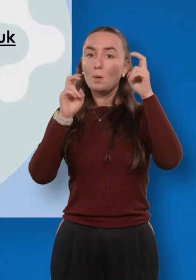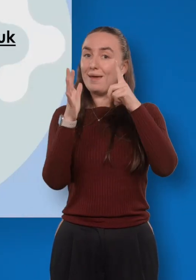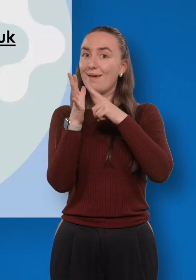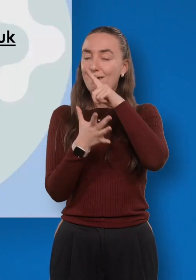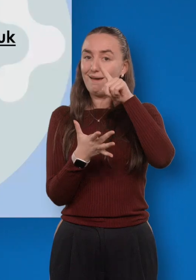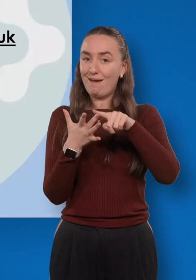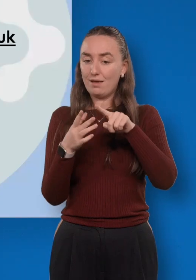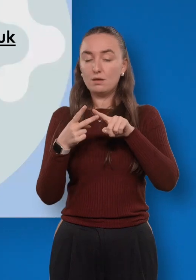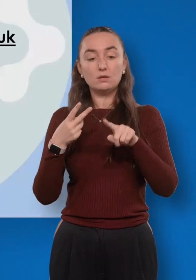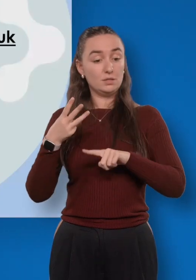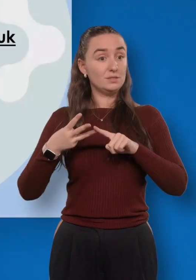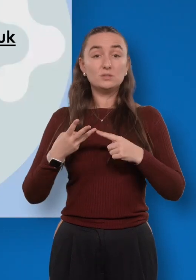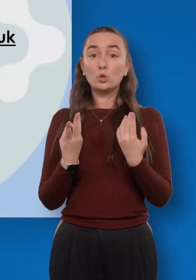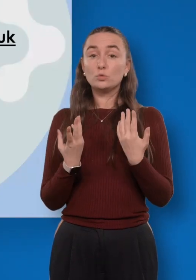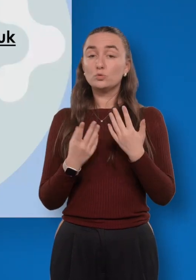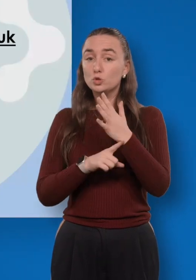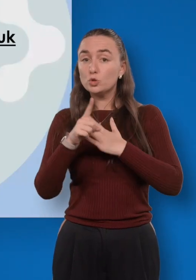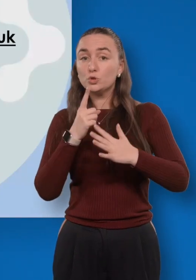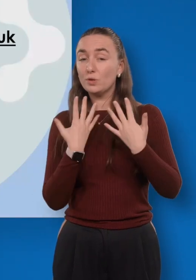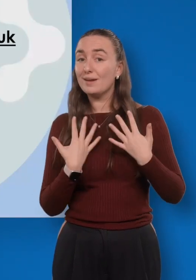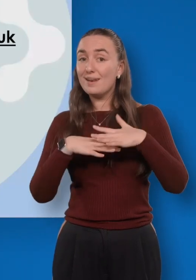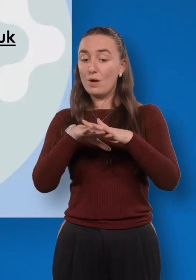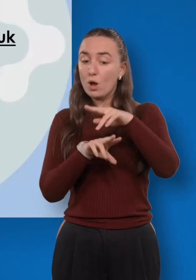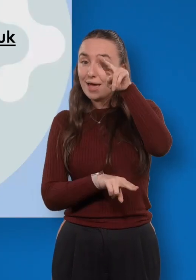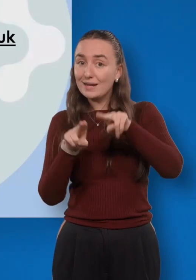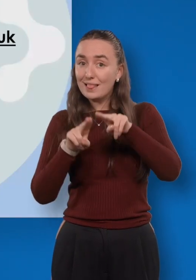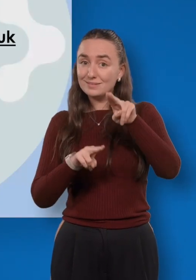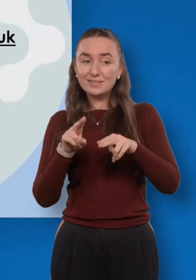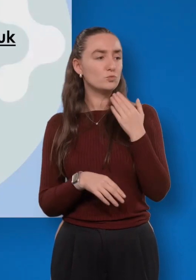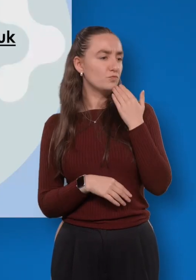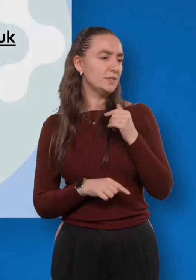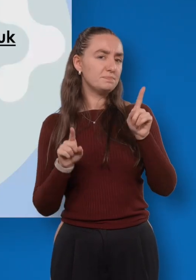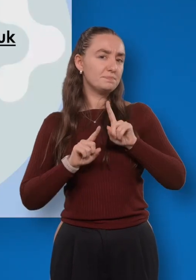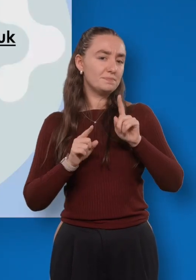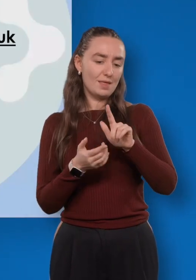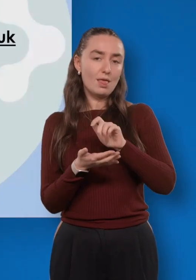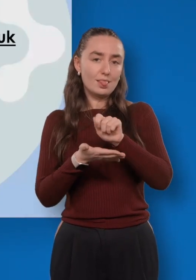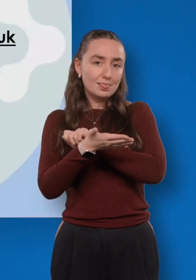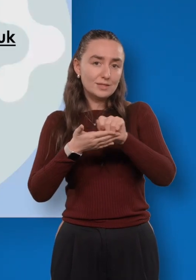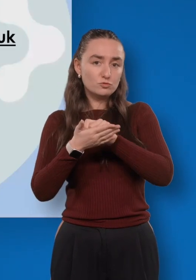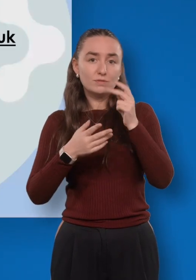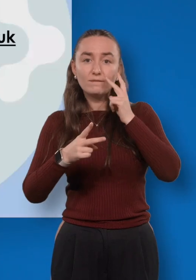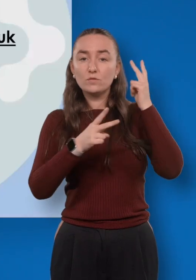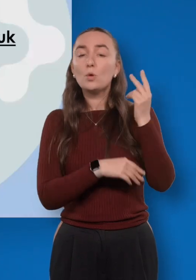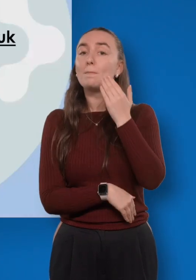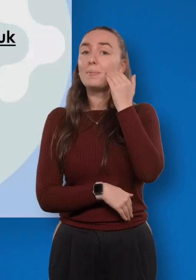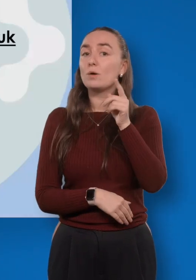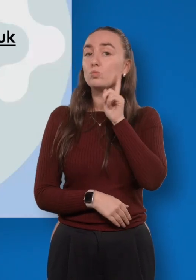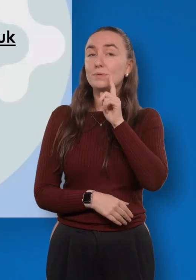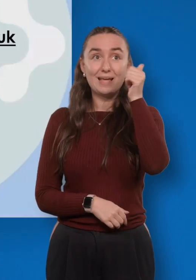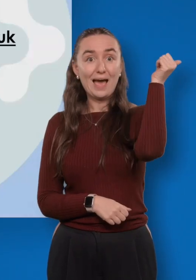network analysis. One of the latest one was a literary review and Black women academics